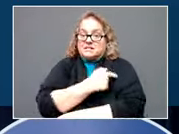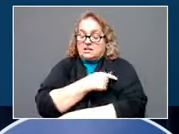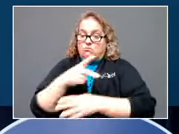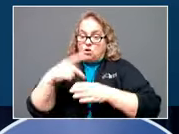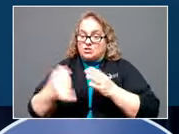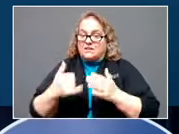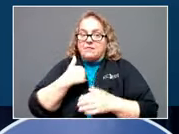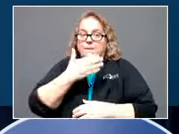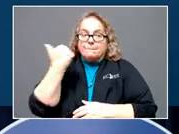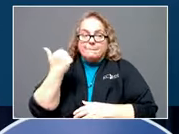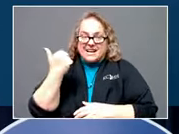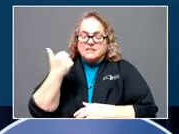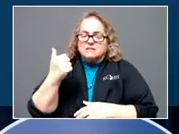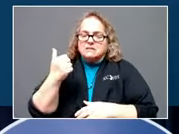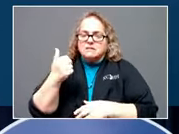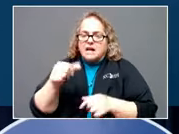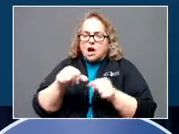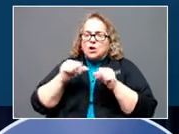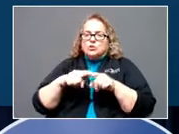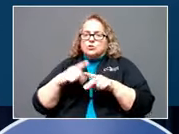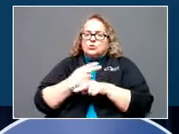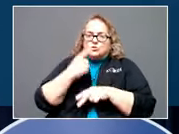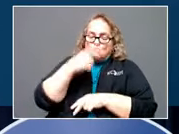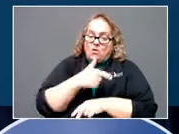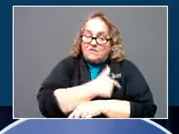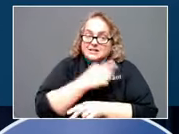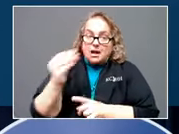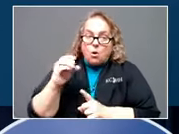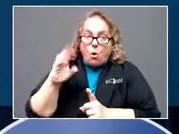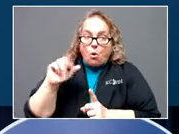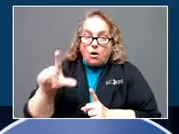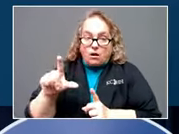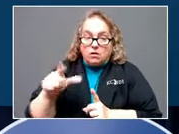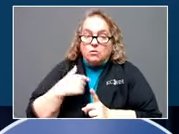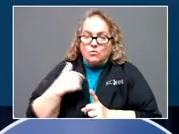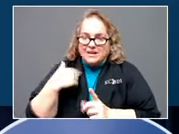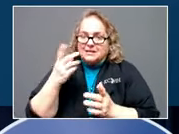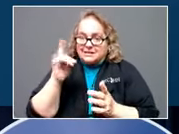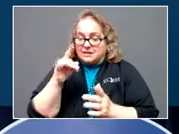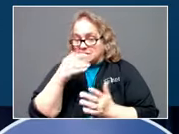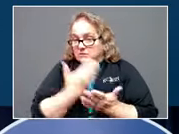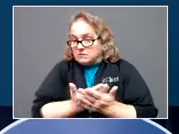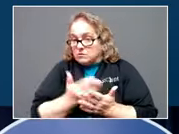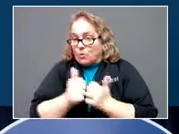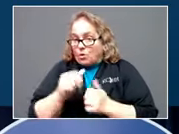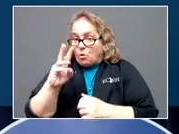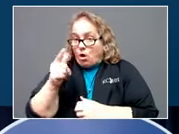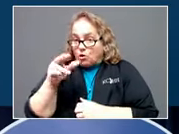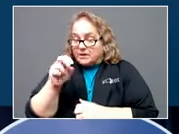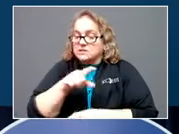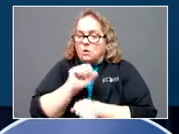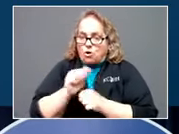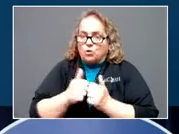footprint for us to be able to use for the vaccines. So Walgreens we reached out to, and they have worked with us on this, and we're grateful to them.